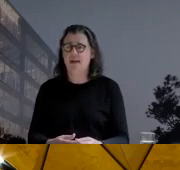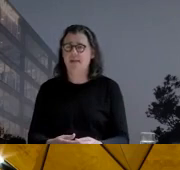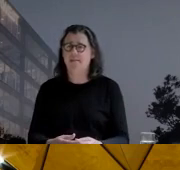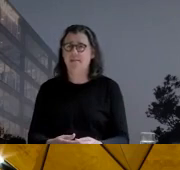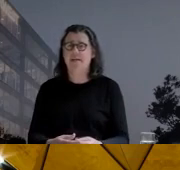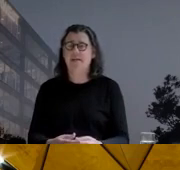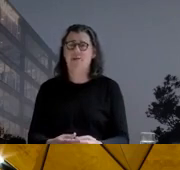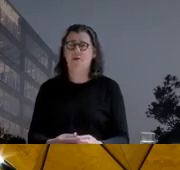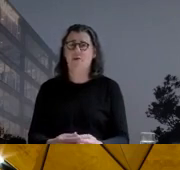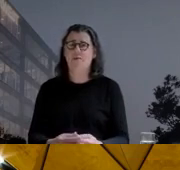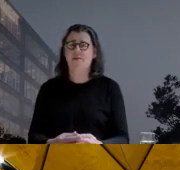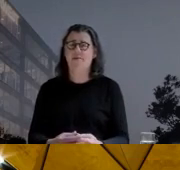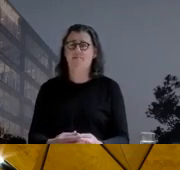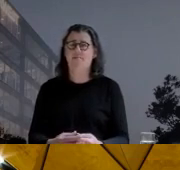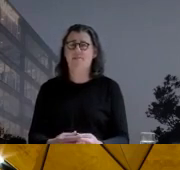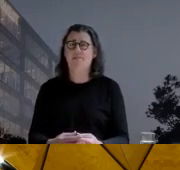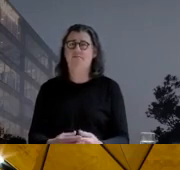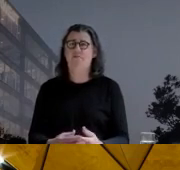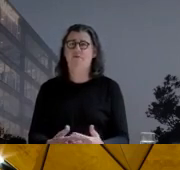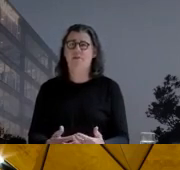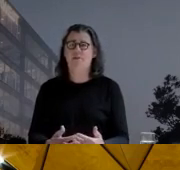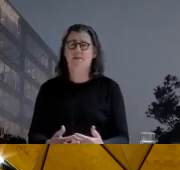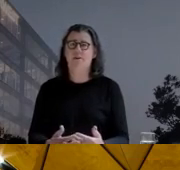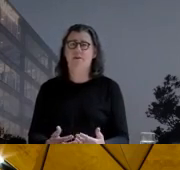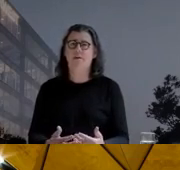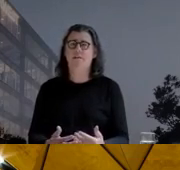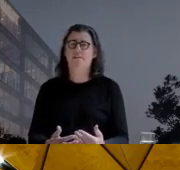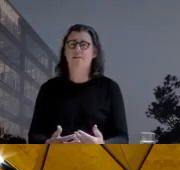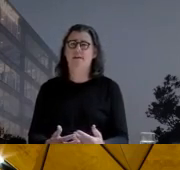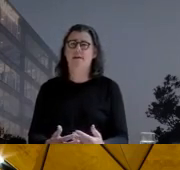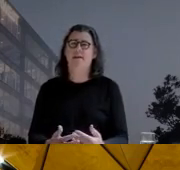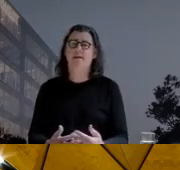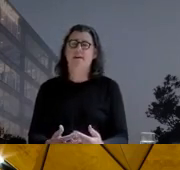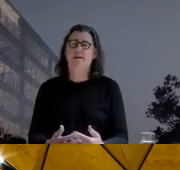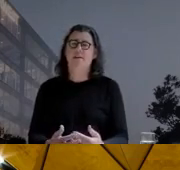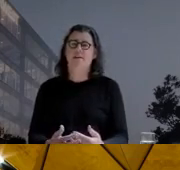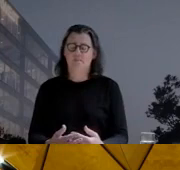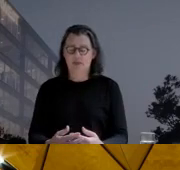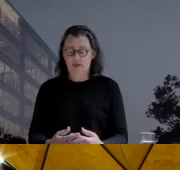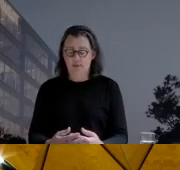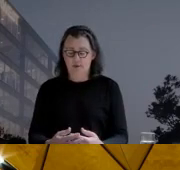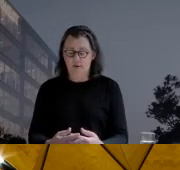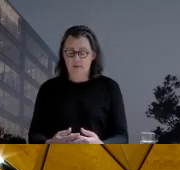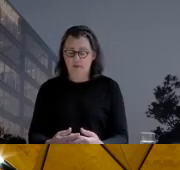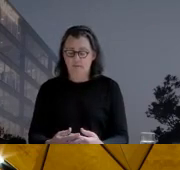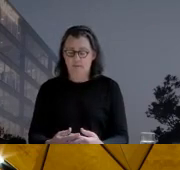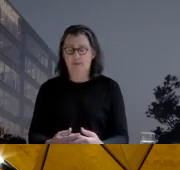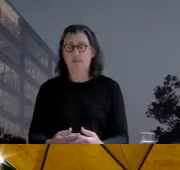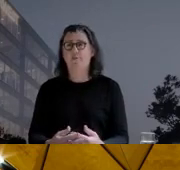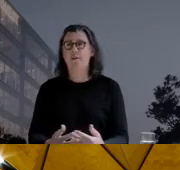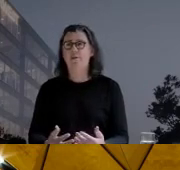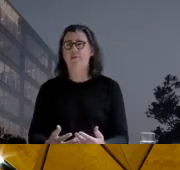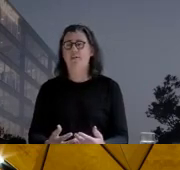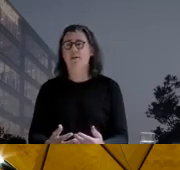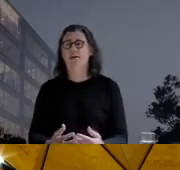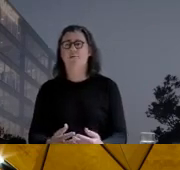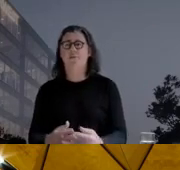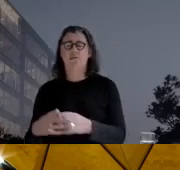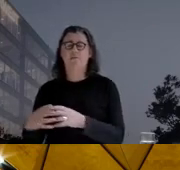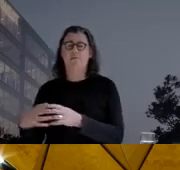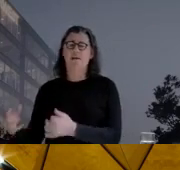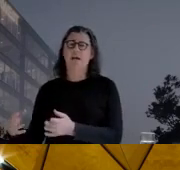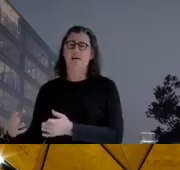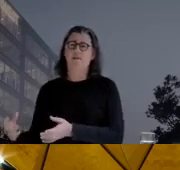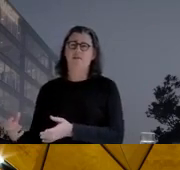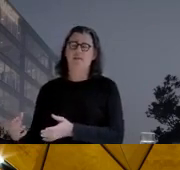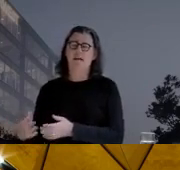that was spent in all of its roughness and glory. This isn't typically we talk about building reuse in either